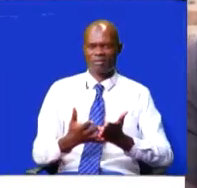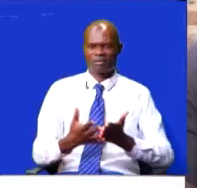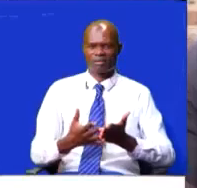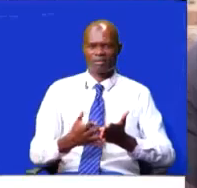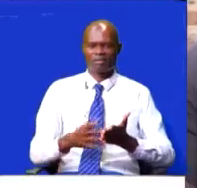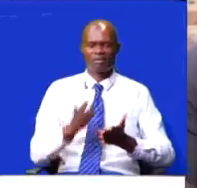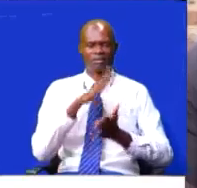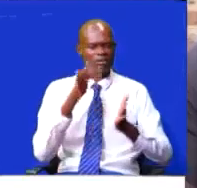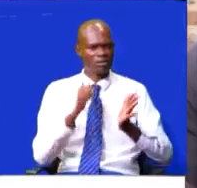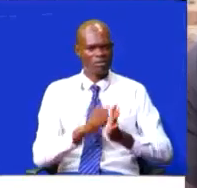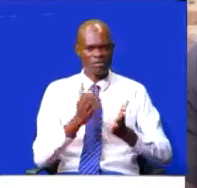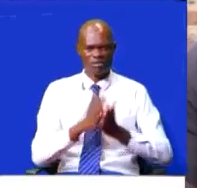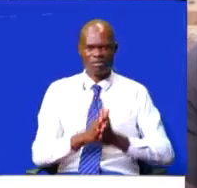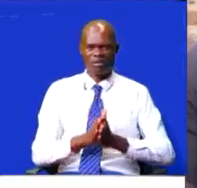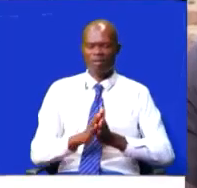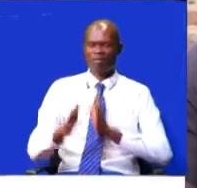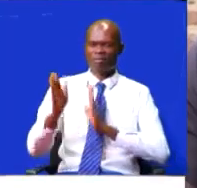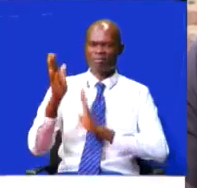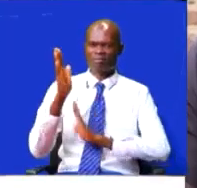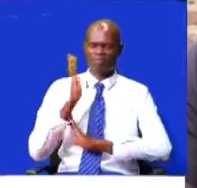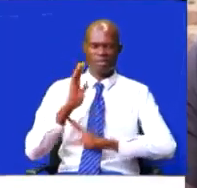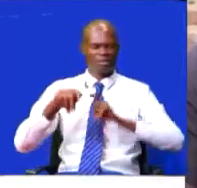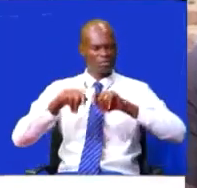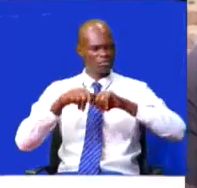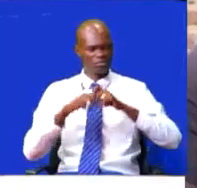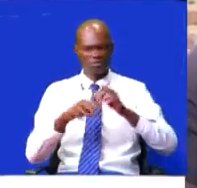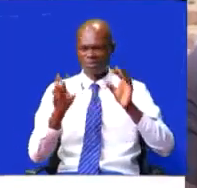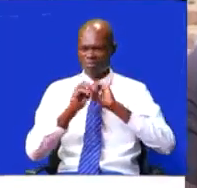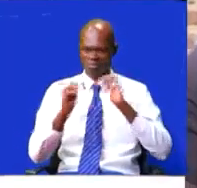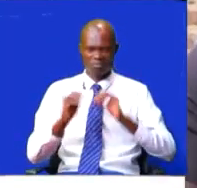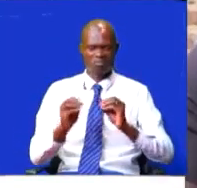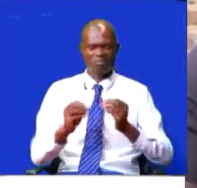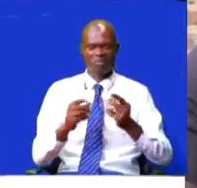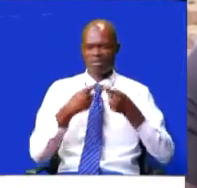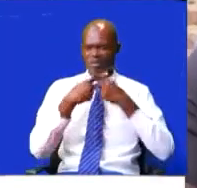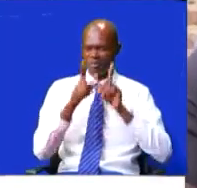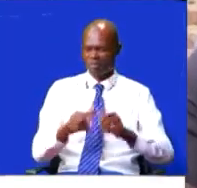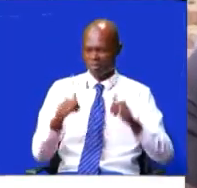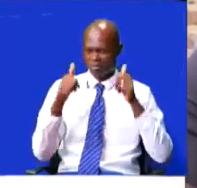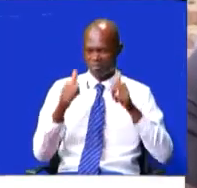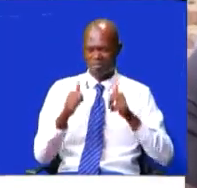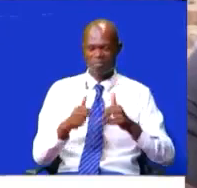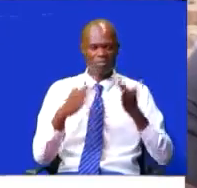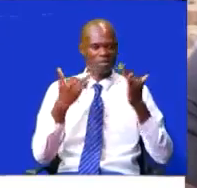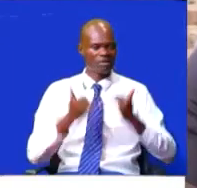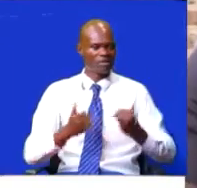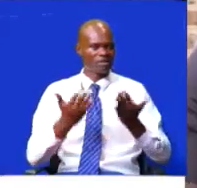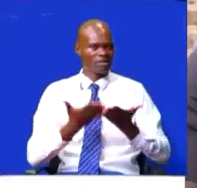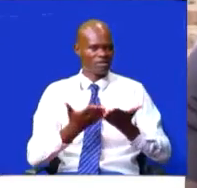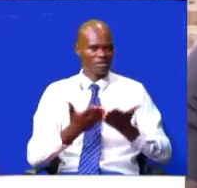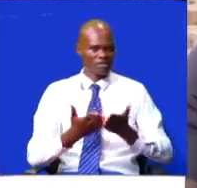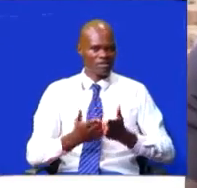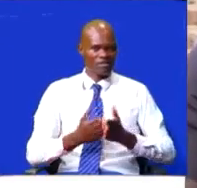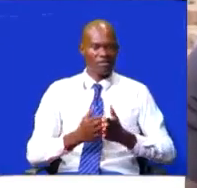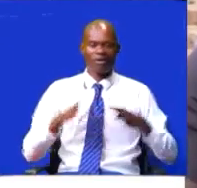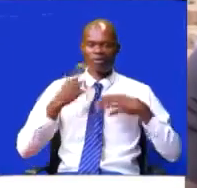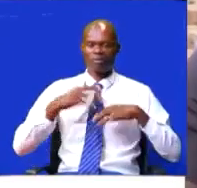mundu wash mar aita kwe obedkar molo to sani majidhi yesu kuku